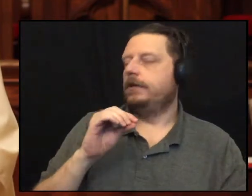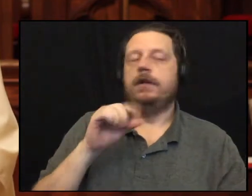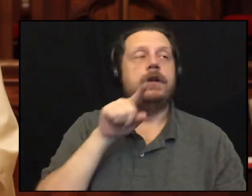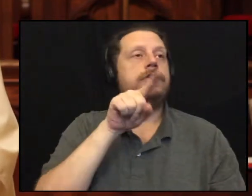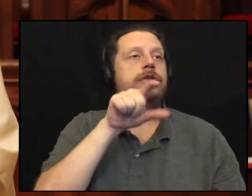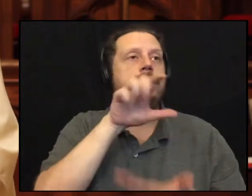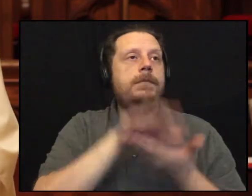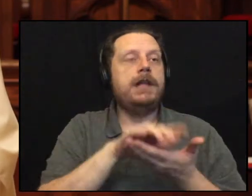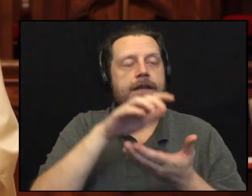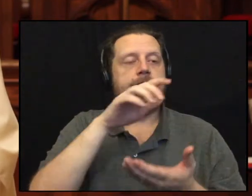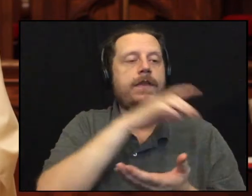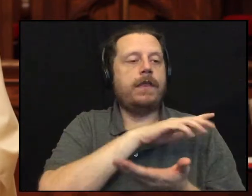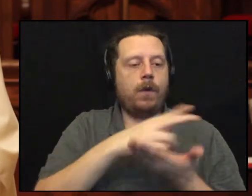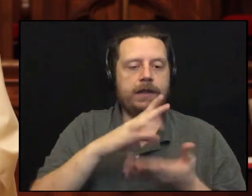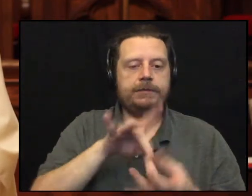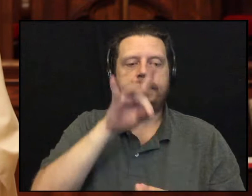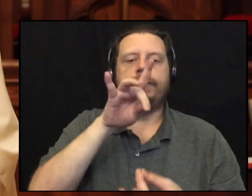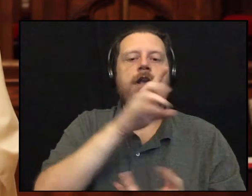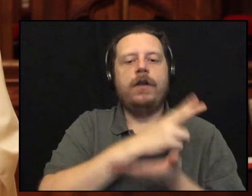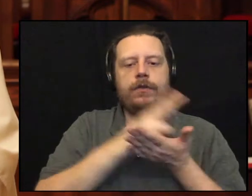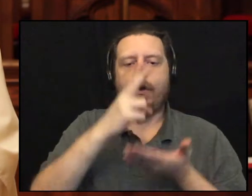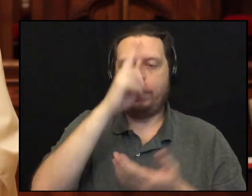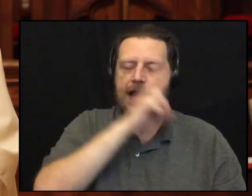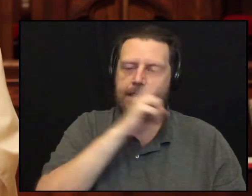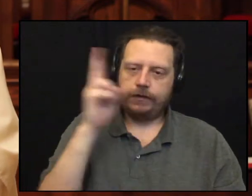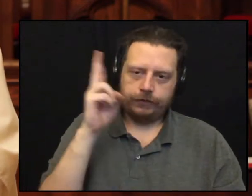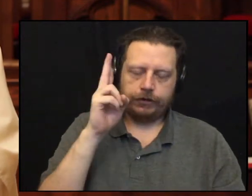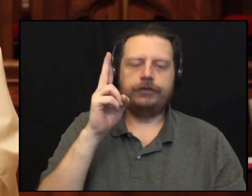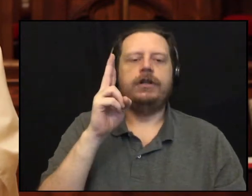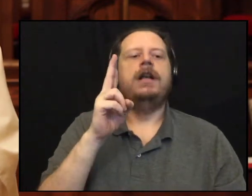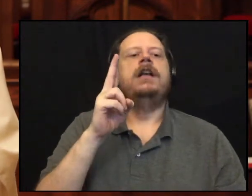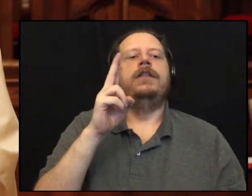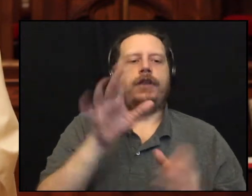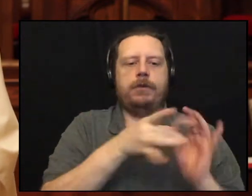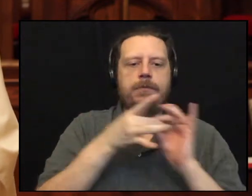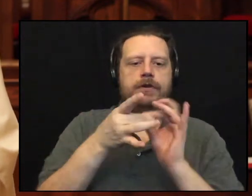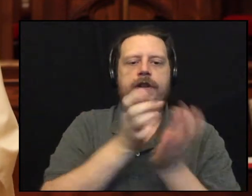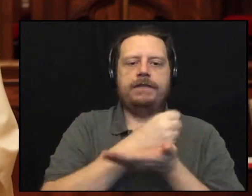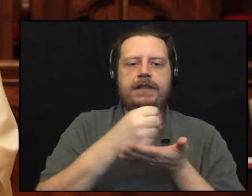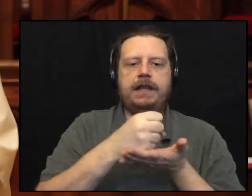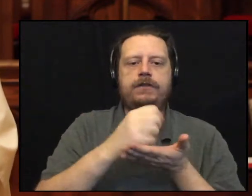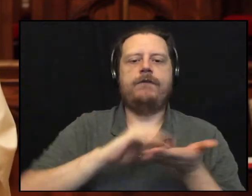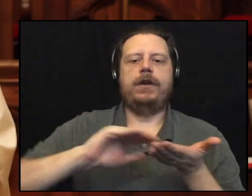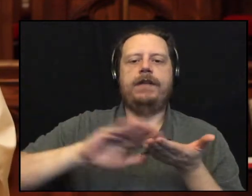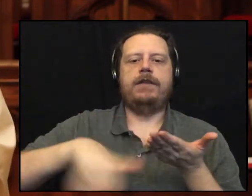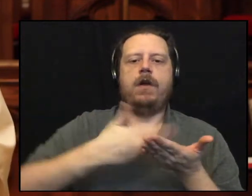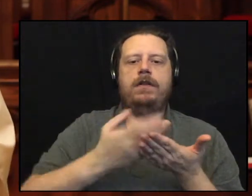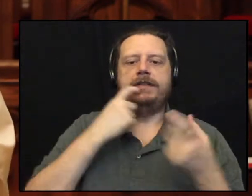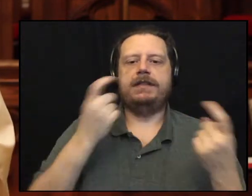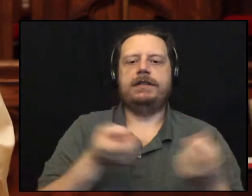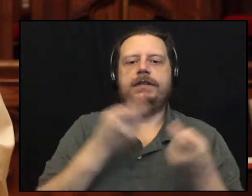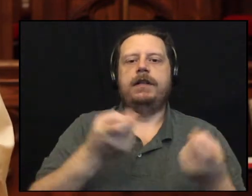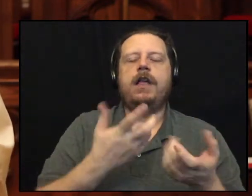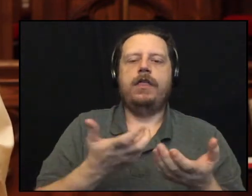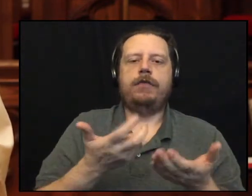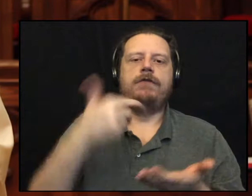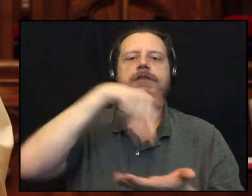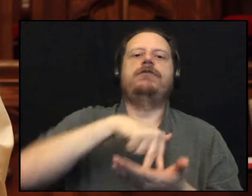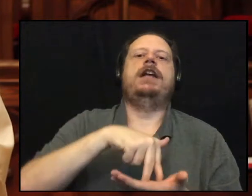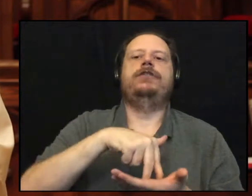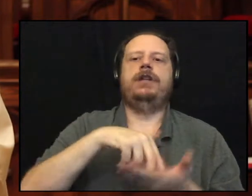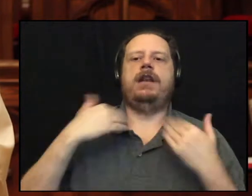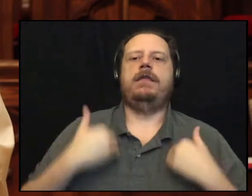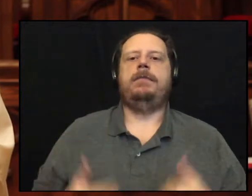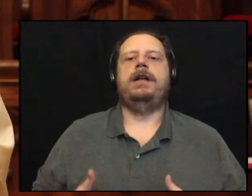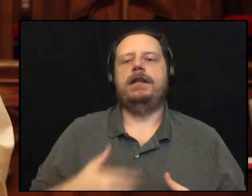Holy Spirit, the Holy Catholic Church, the communion of saints, the forgiveness of sins, the resurrection of the